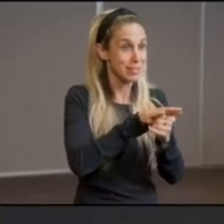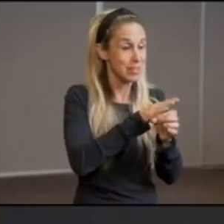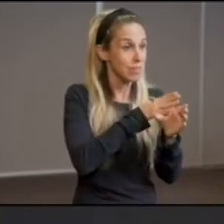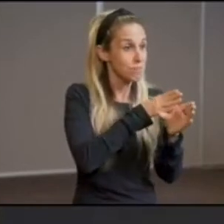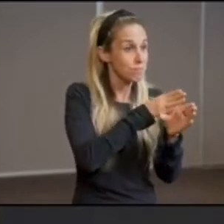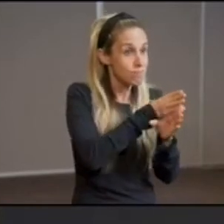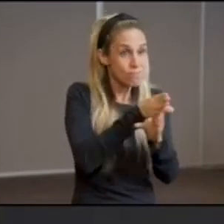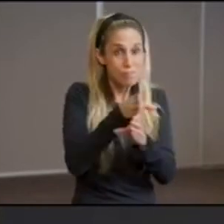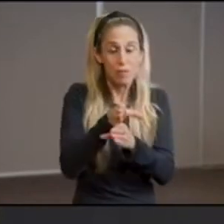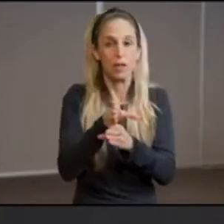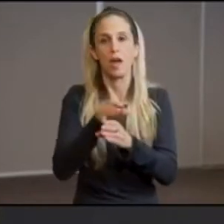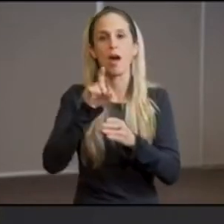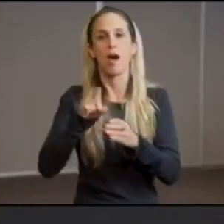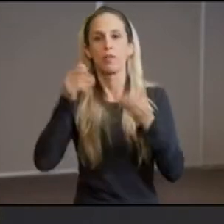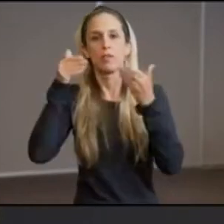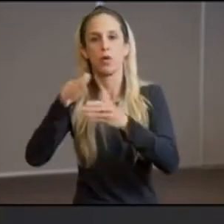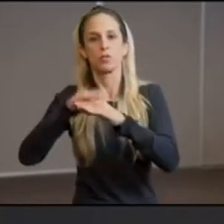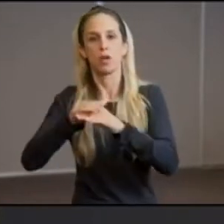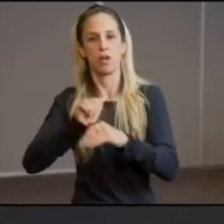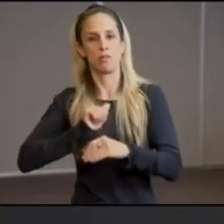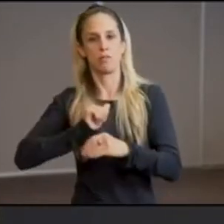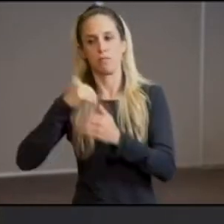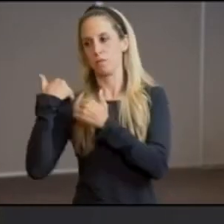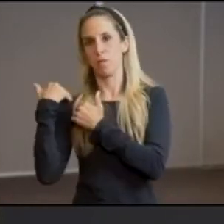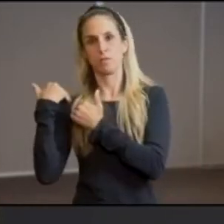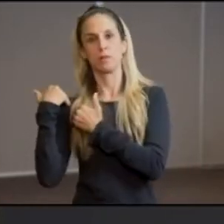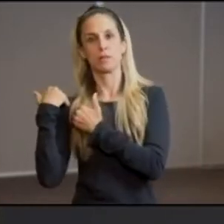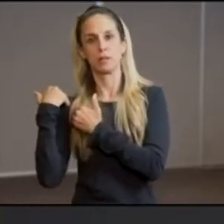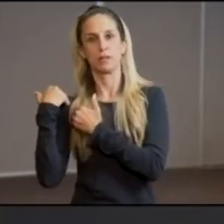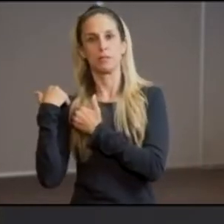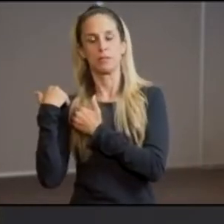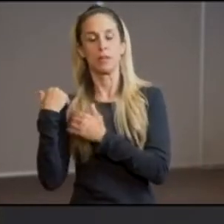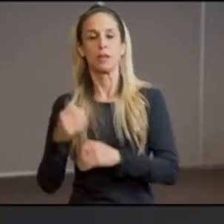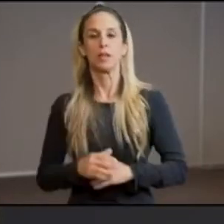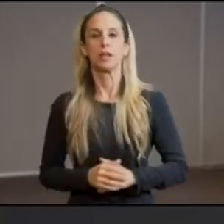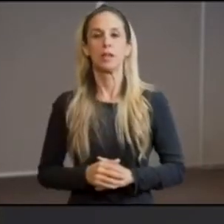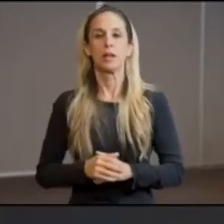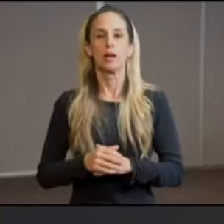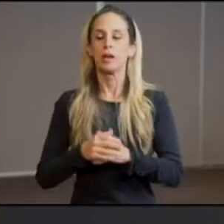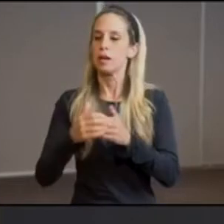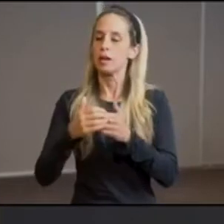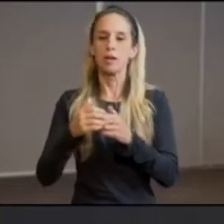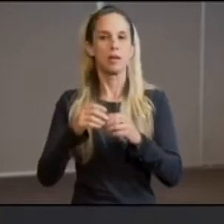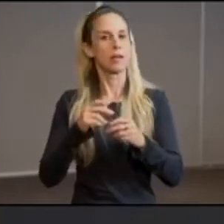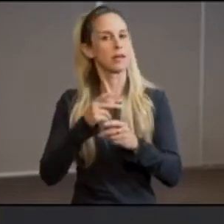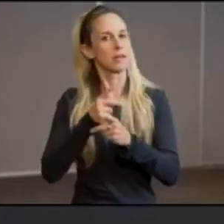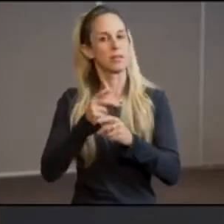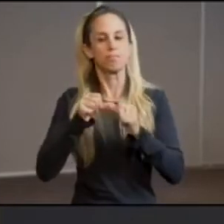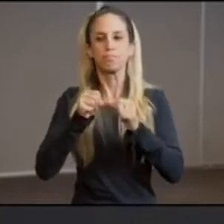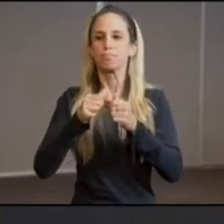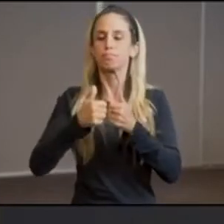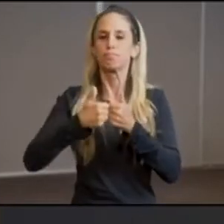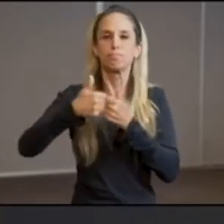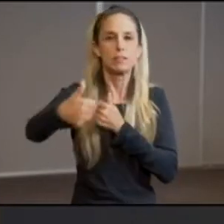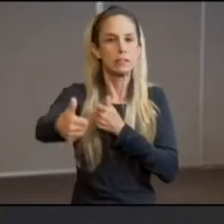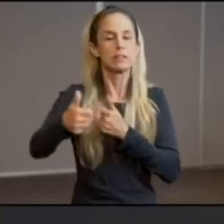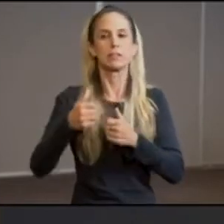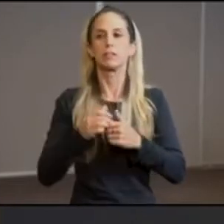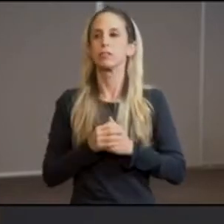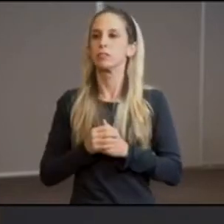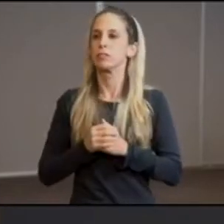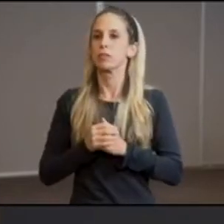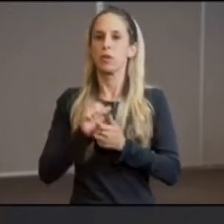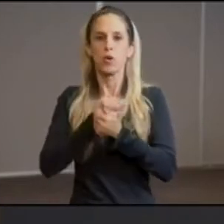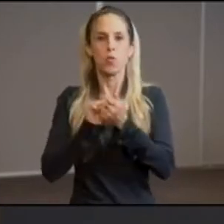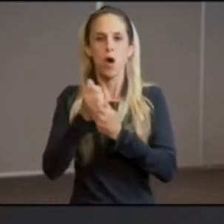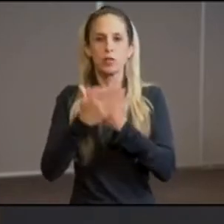on personal responsibility. So stay distant, stay outside, wash your hands,